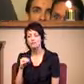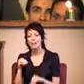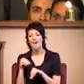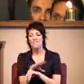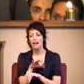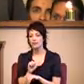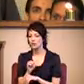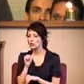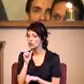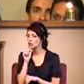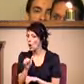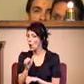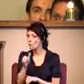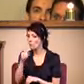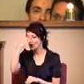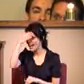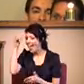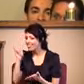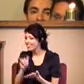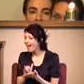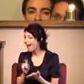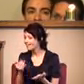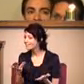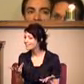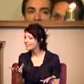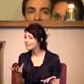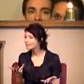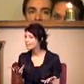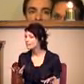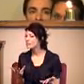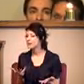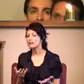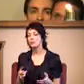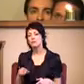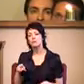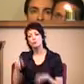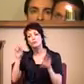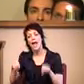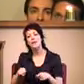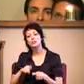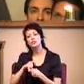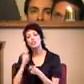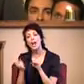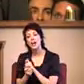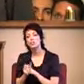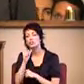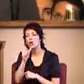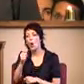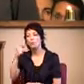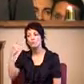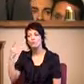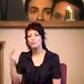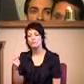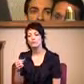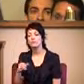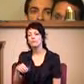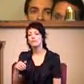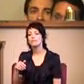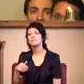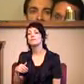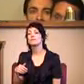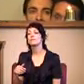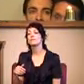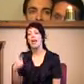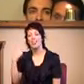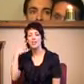Don't ever underestimate yourself. Don't ever underestimate yourself. You can be in the worst